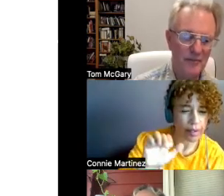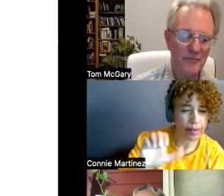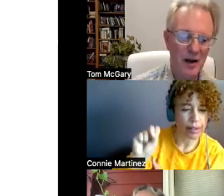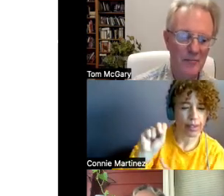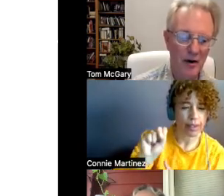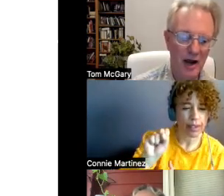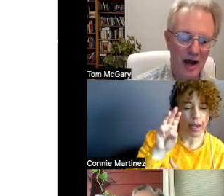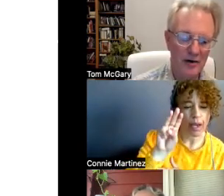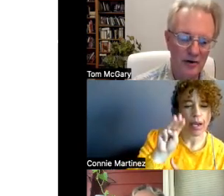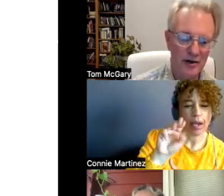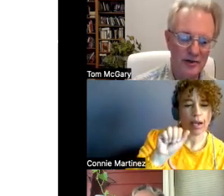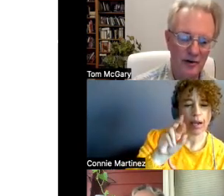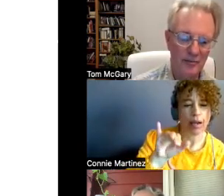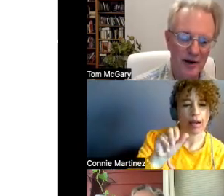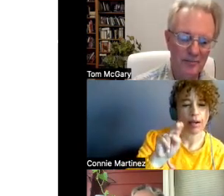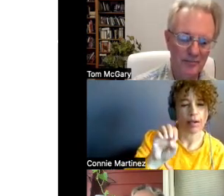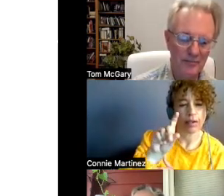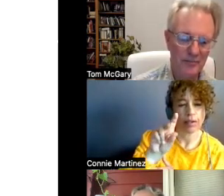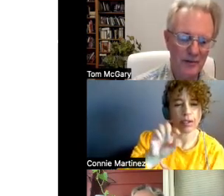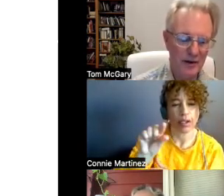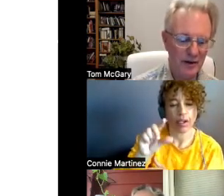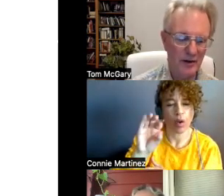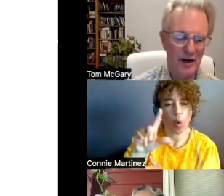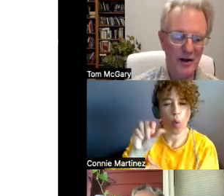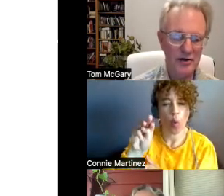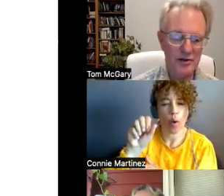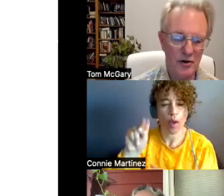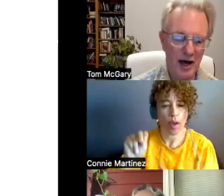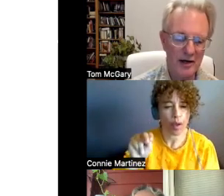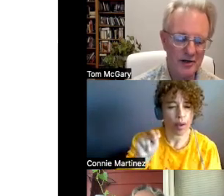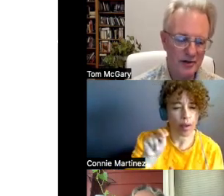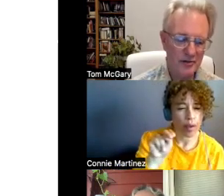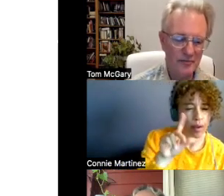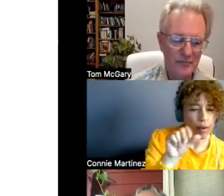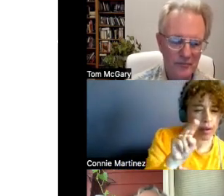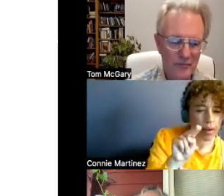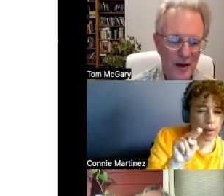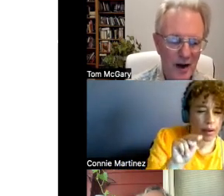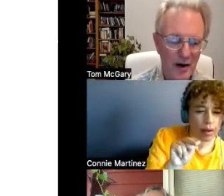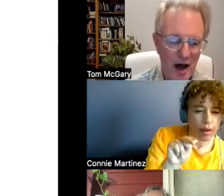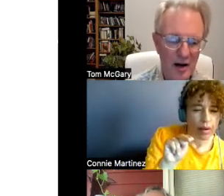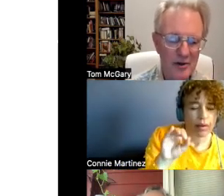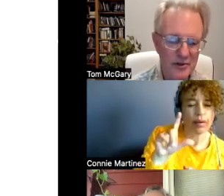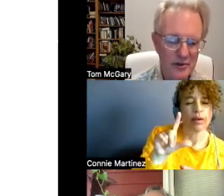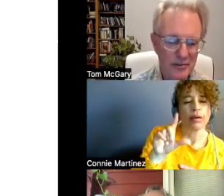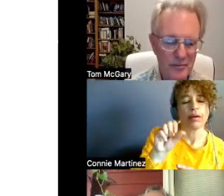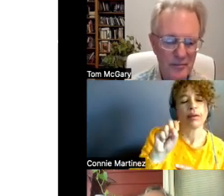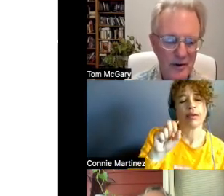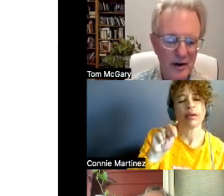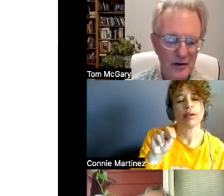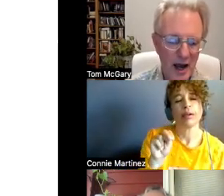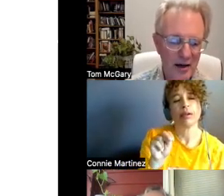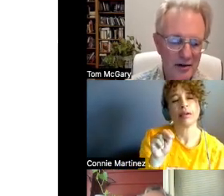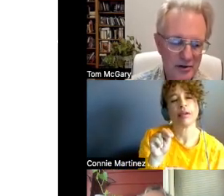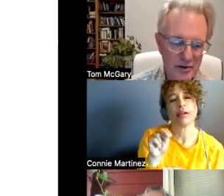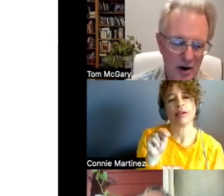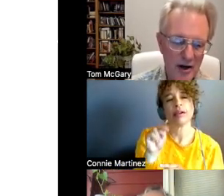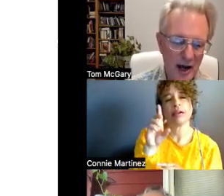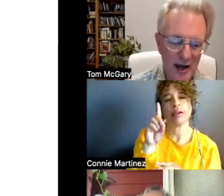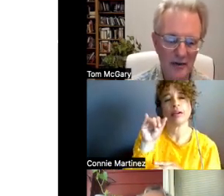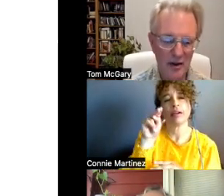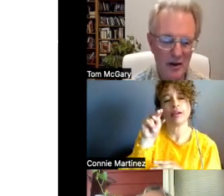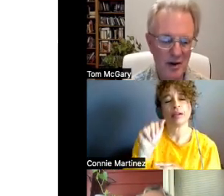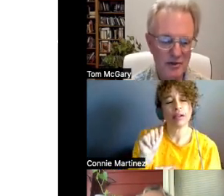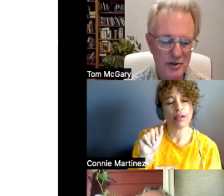Baglanaeus, Marianne Dernis Goldman, Galina Sokach, Anonymous, Diane's